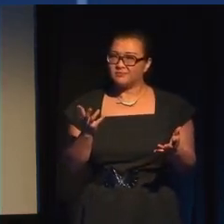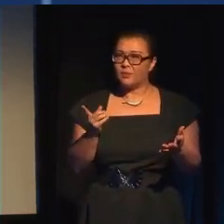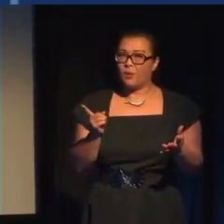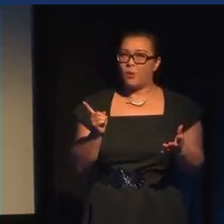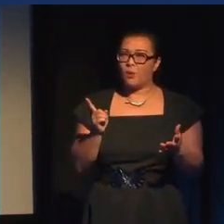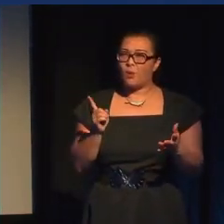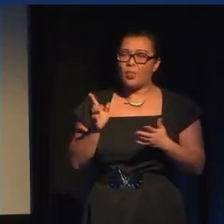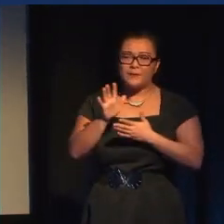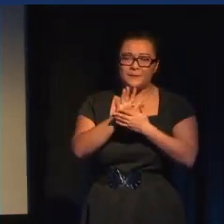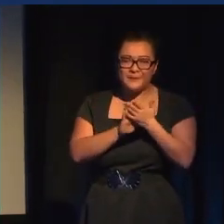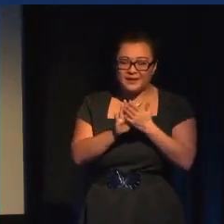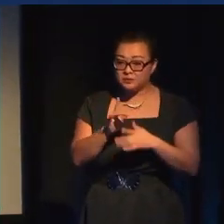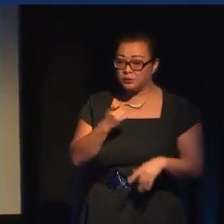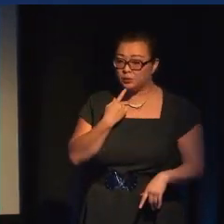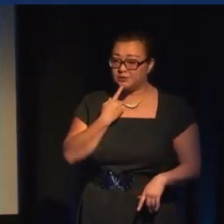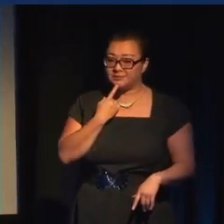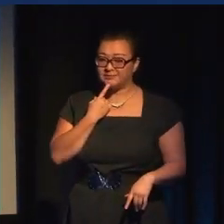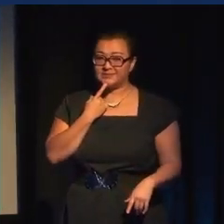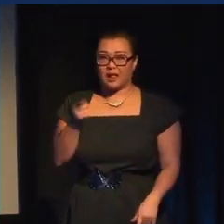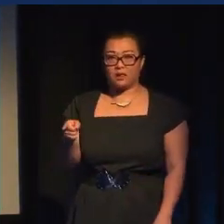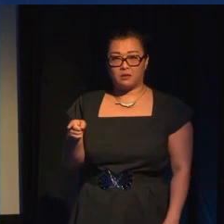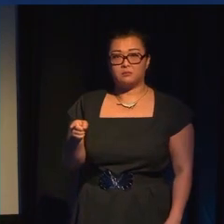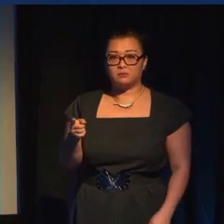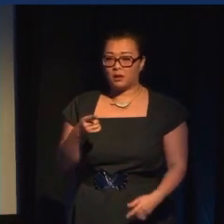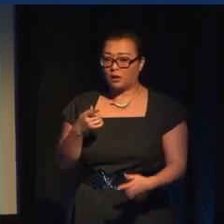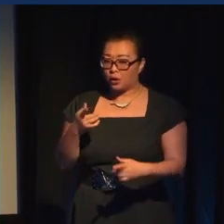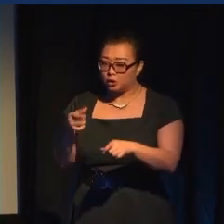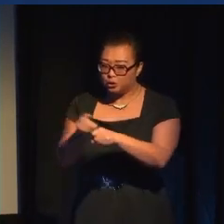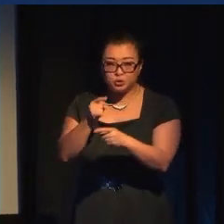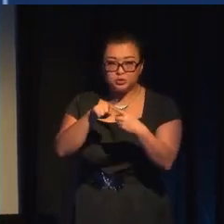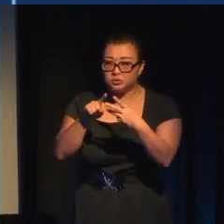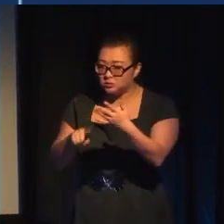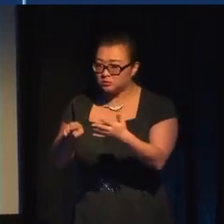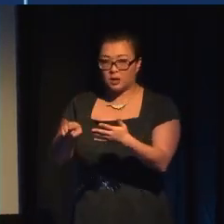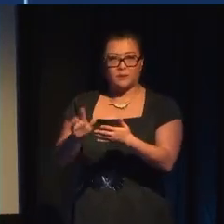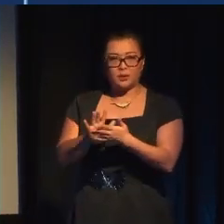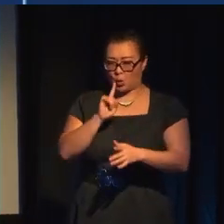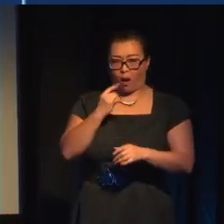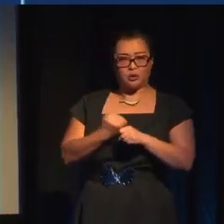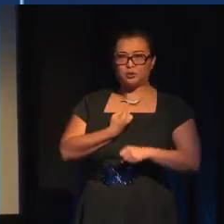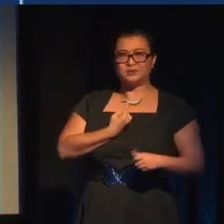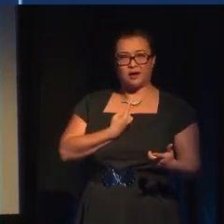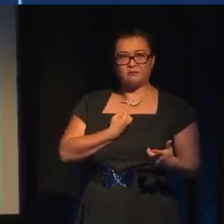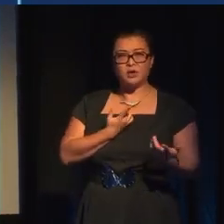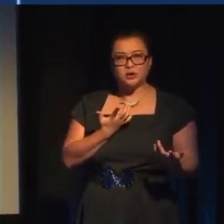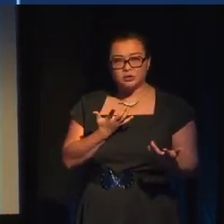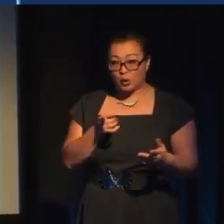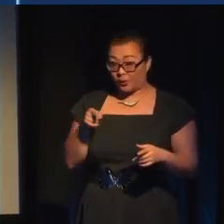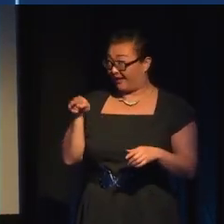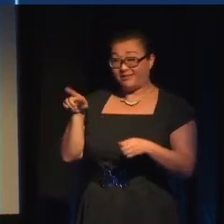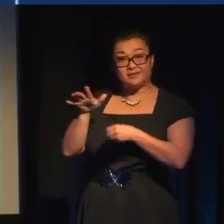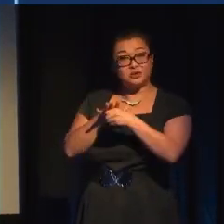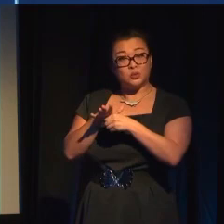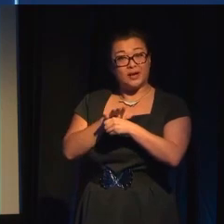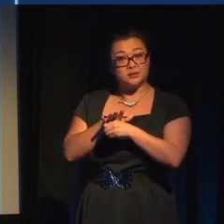you could tell him to do things that you couldn't do yourself. So in this particular case, the only reason that you had to tell him to push the bricks, as